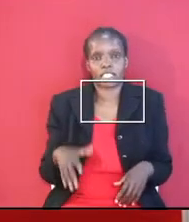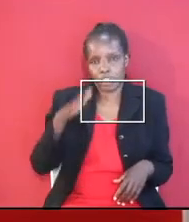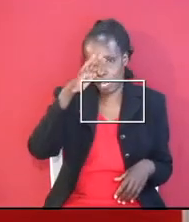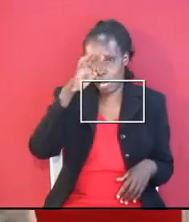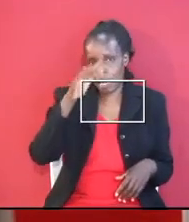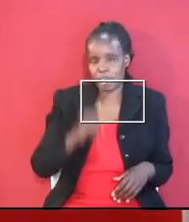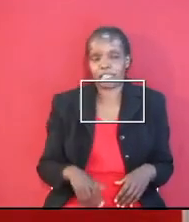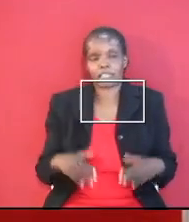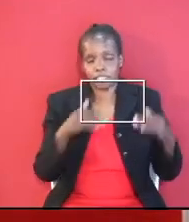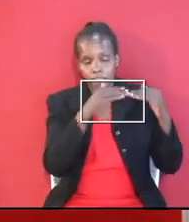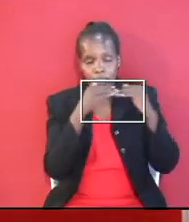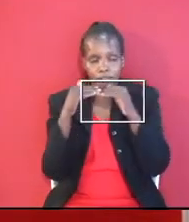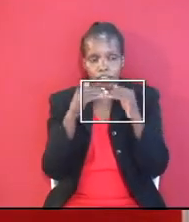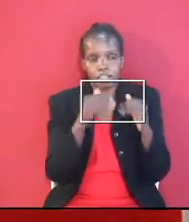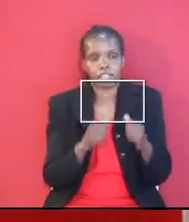compromising level.